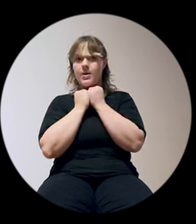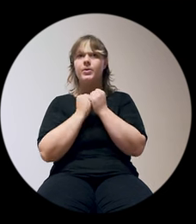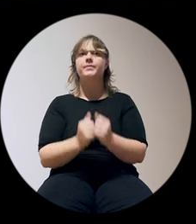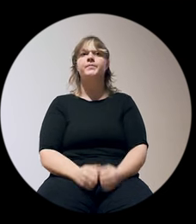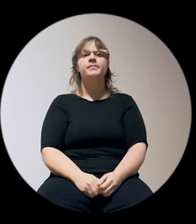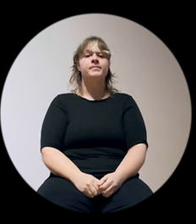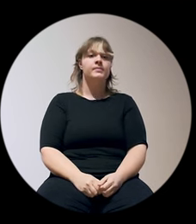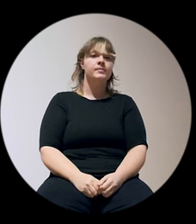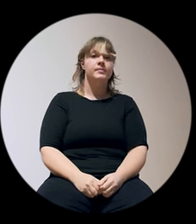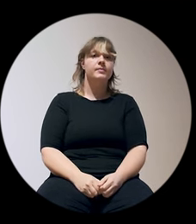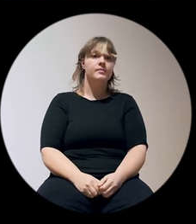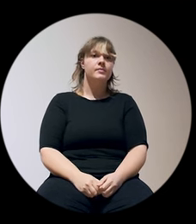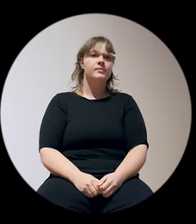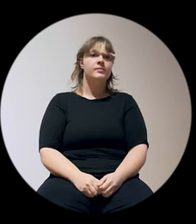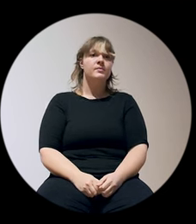of